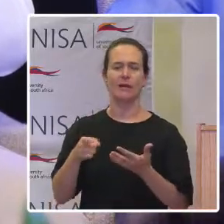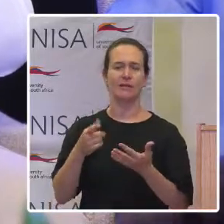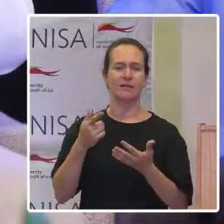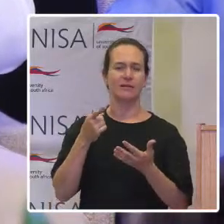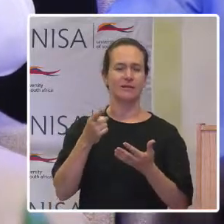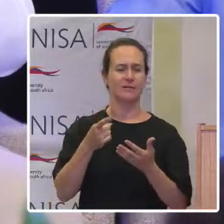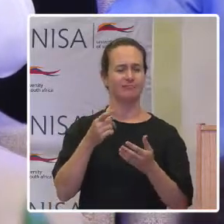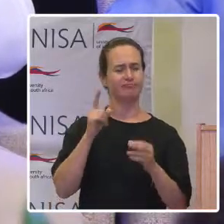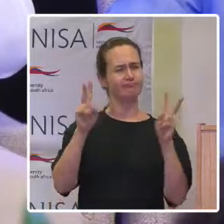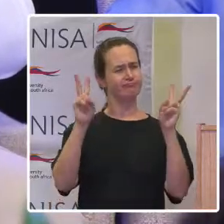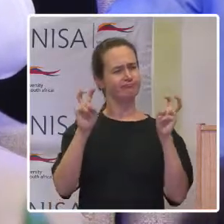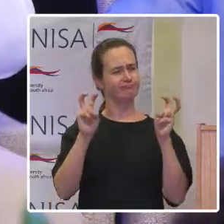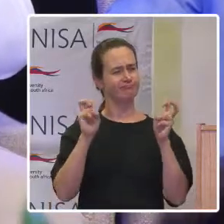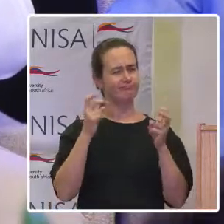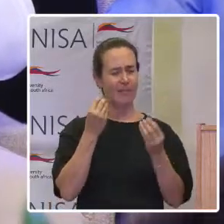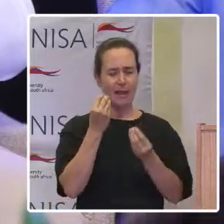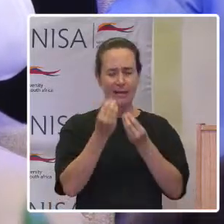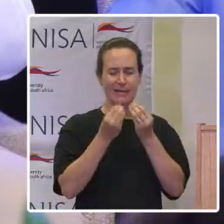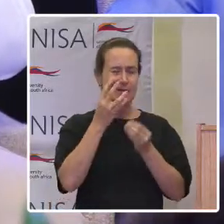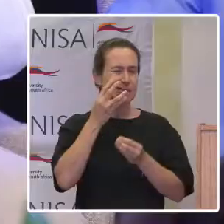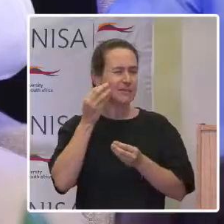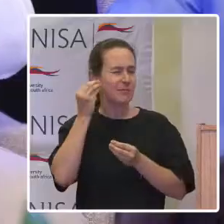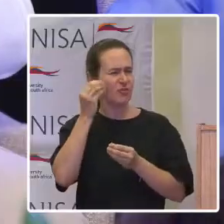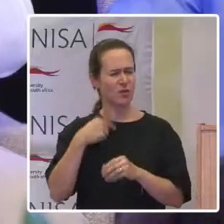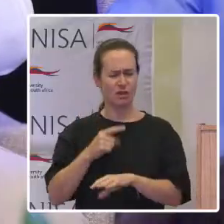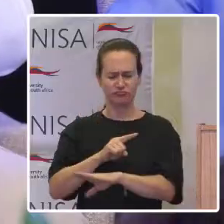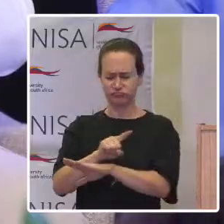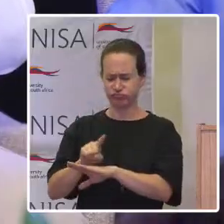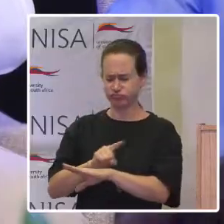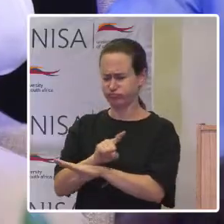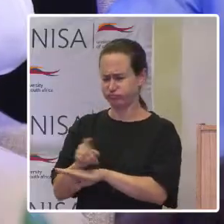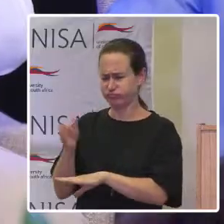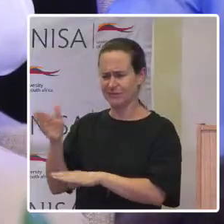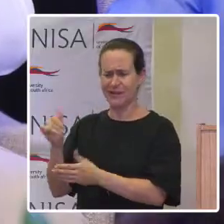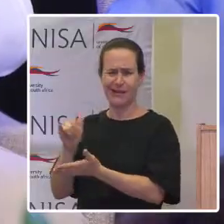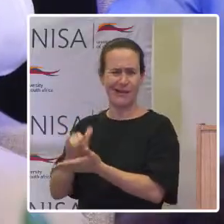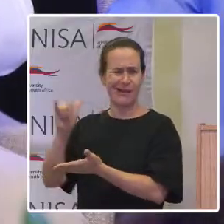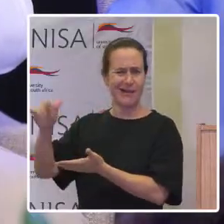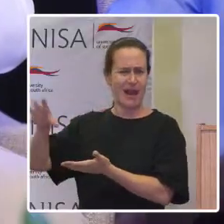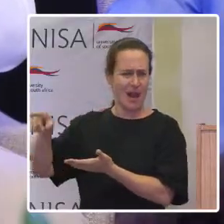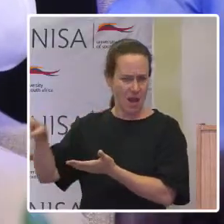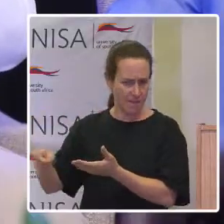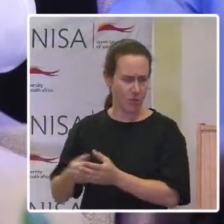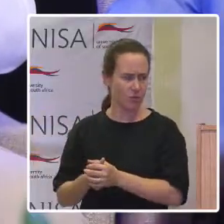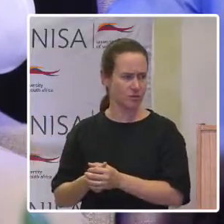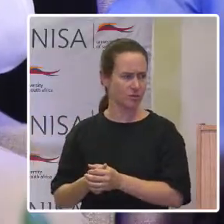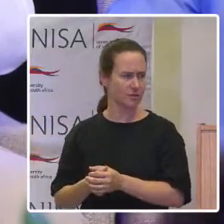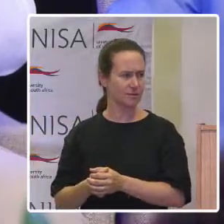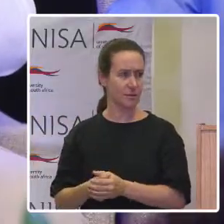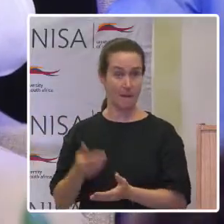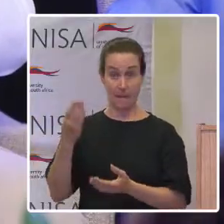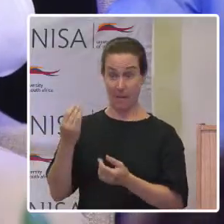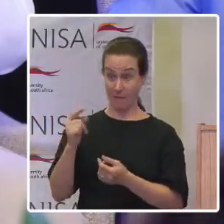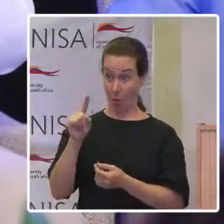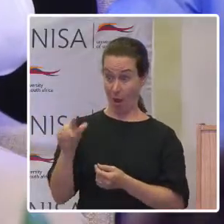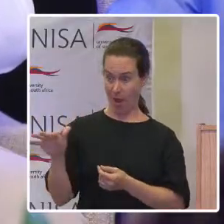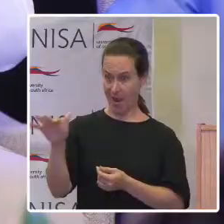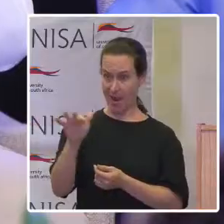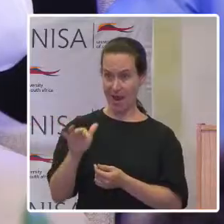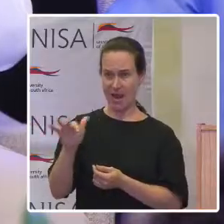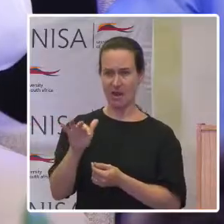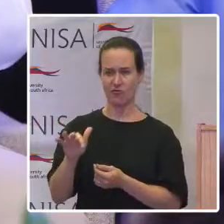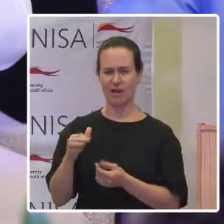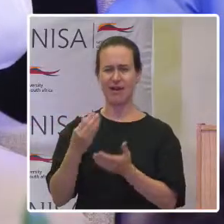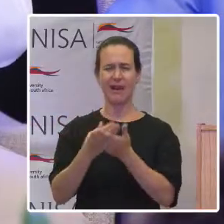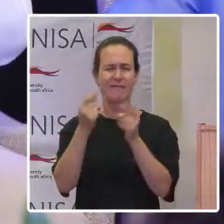Never thought of it, you know. We spend so many hours at the airport. Why not have an area where you can have all